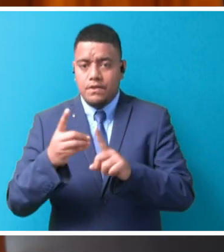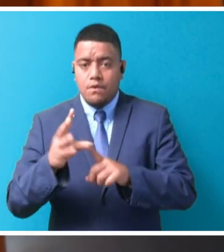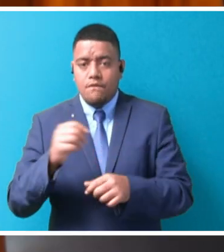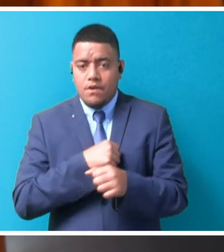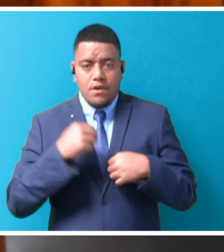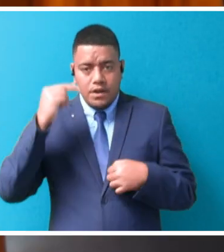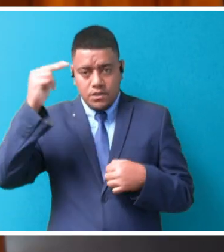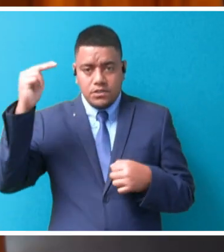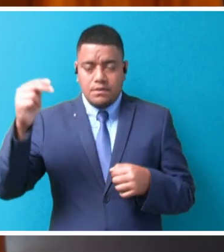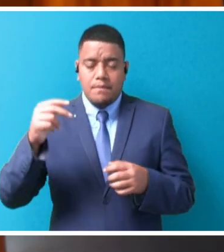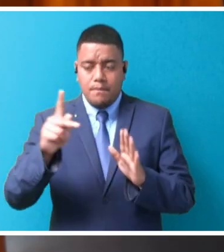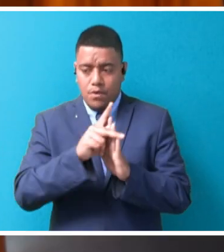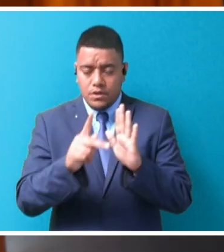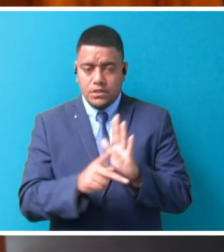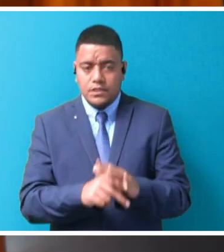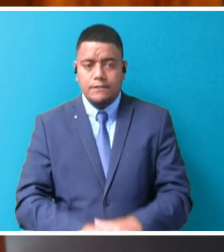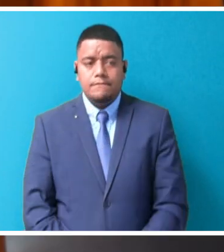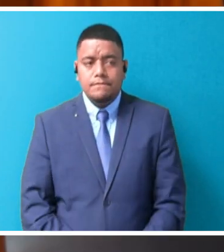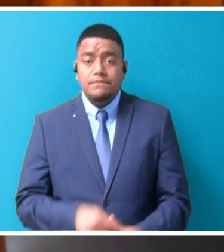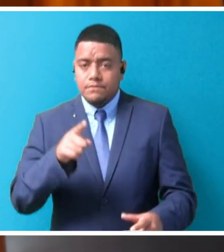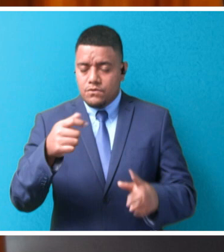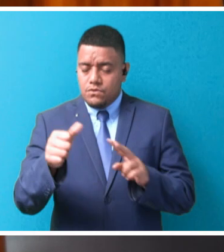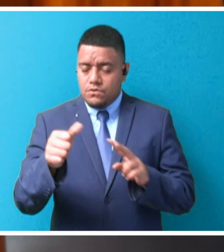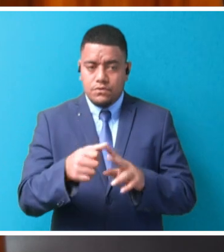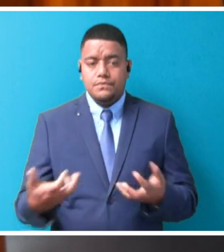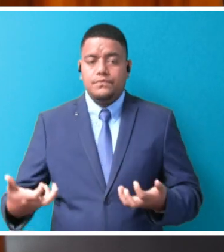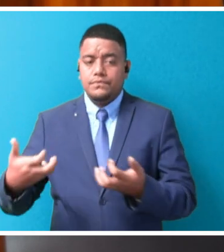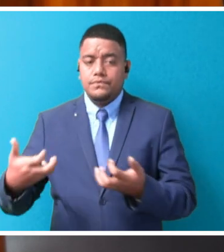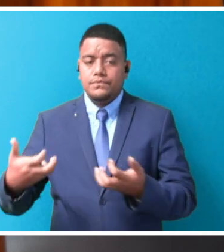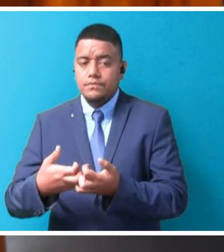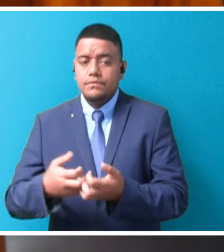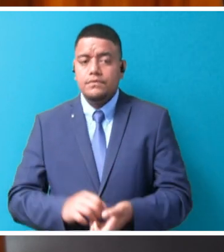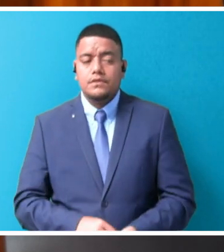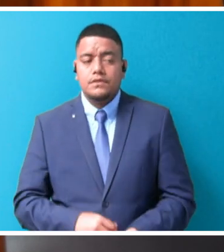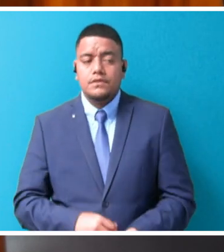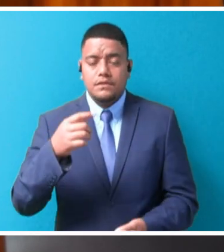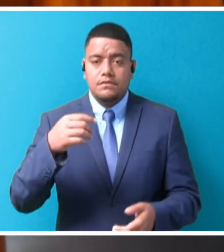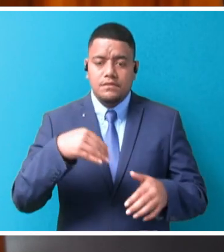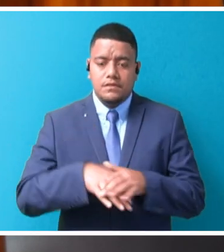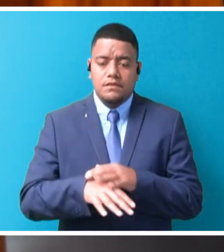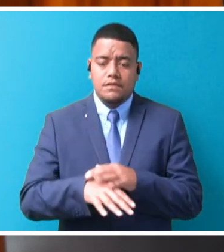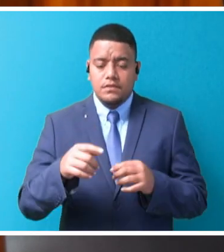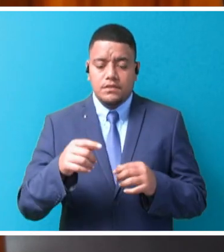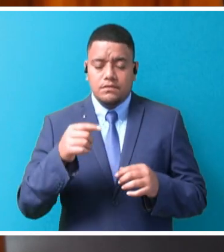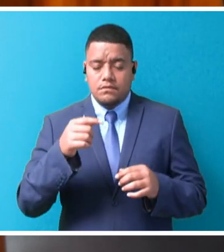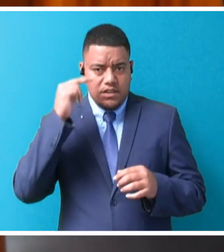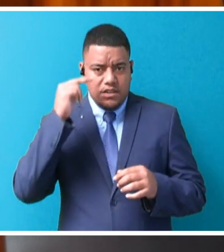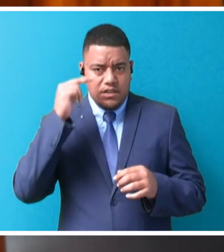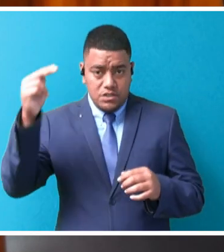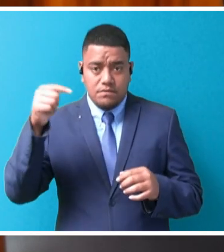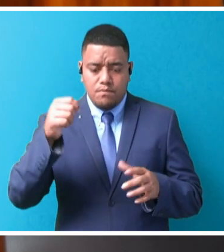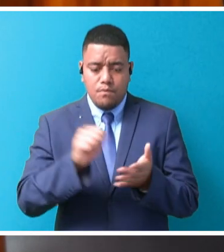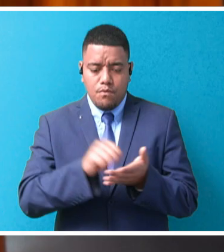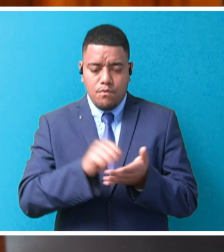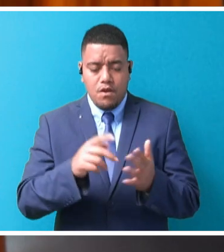national rural development policy. It is imperative that the enabling framework in the form of national legislation, including the